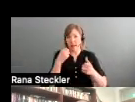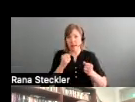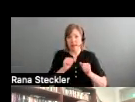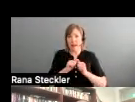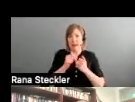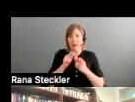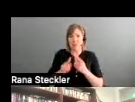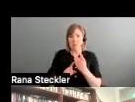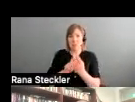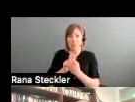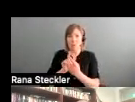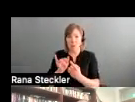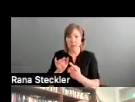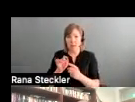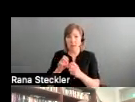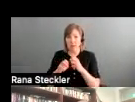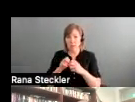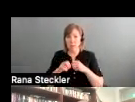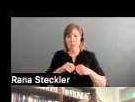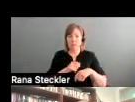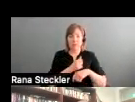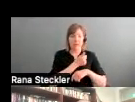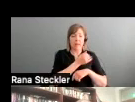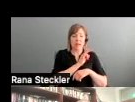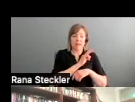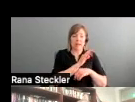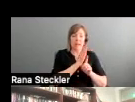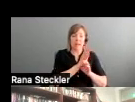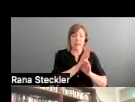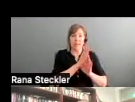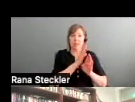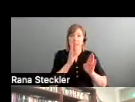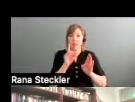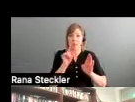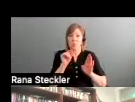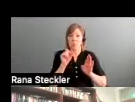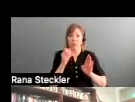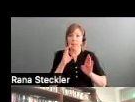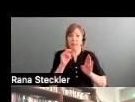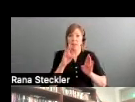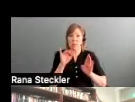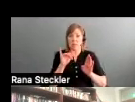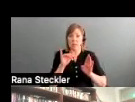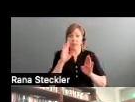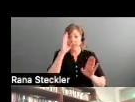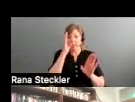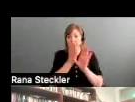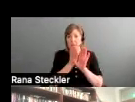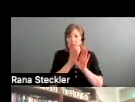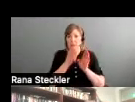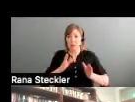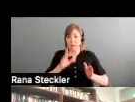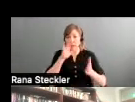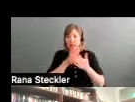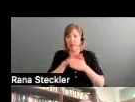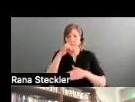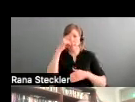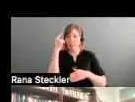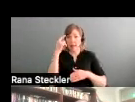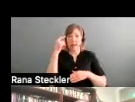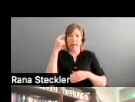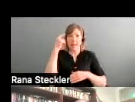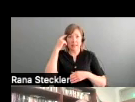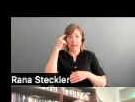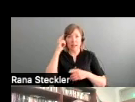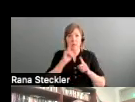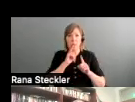them. From the mid-19th century to the mid-20th, psychiatrists believed that the Black psyche was